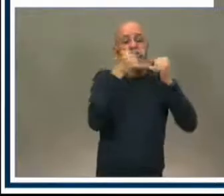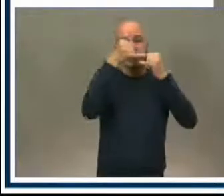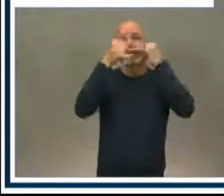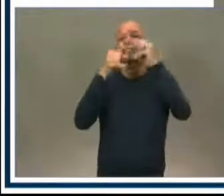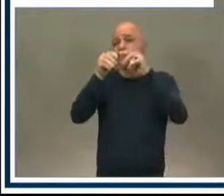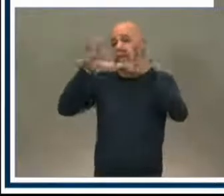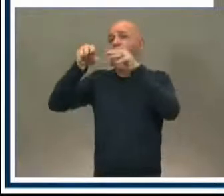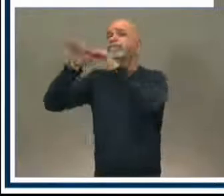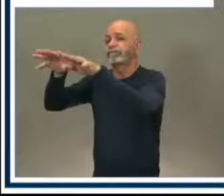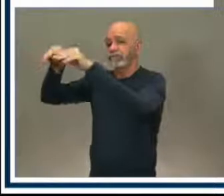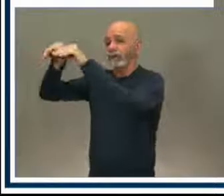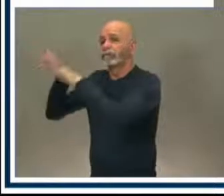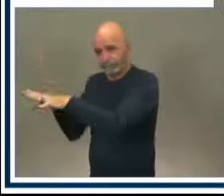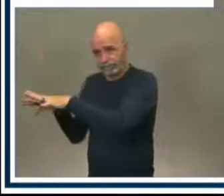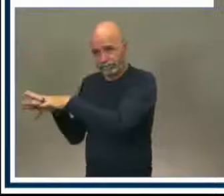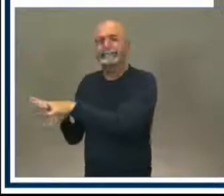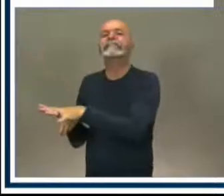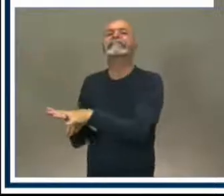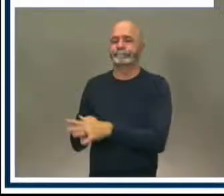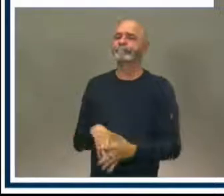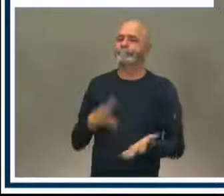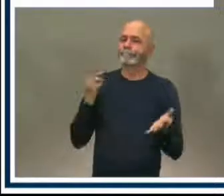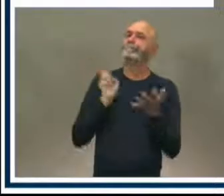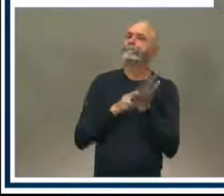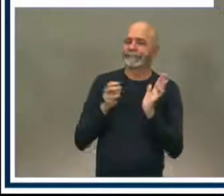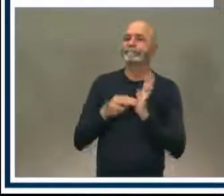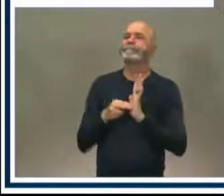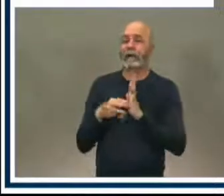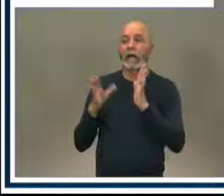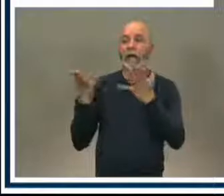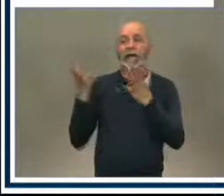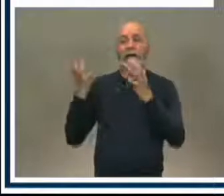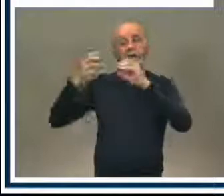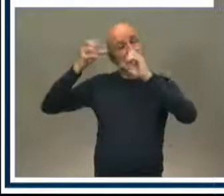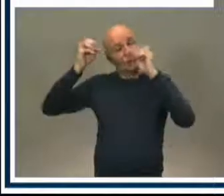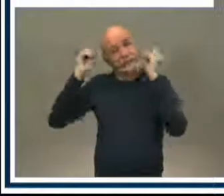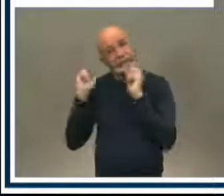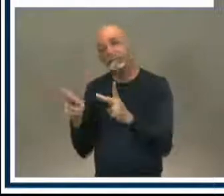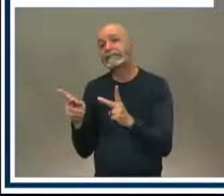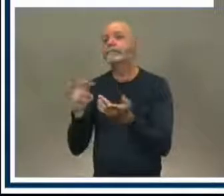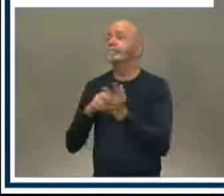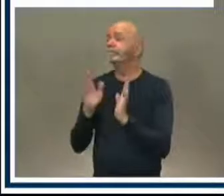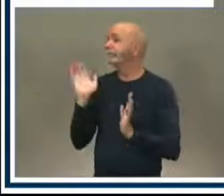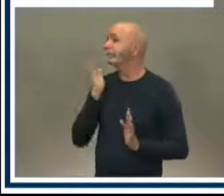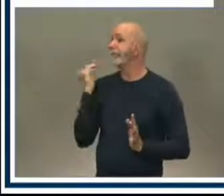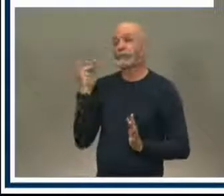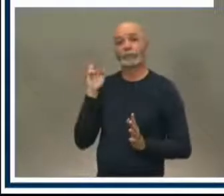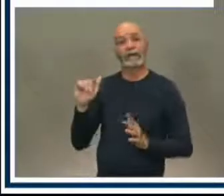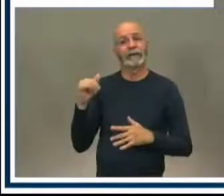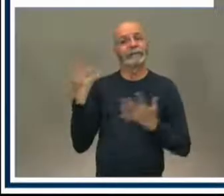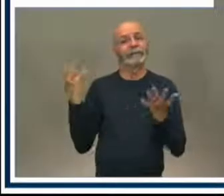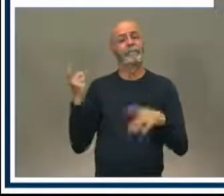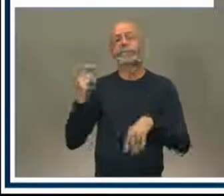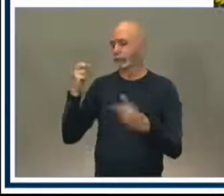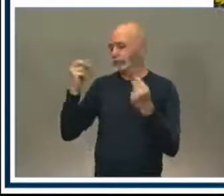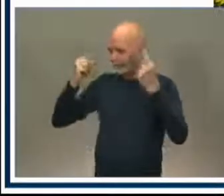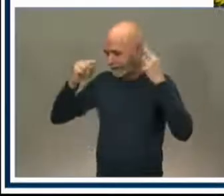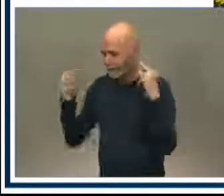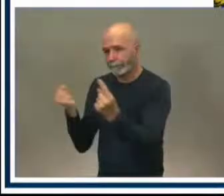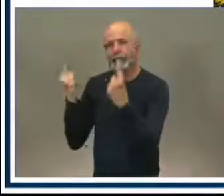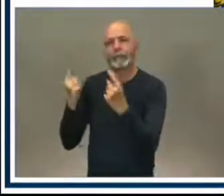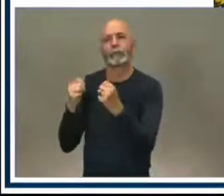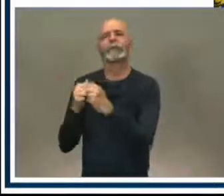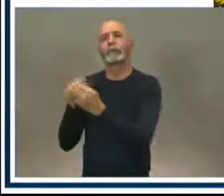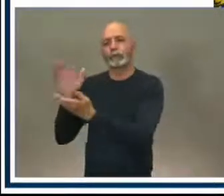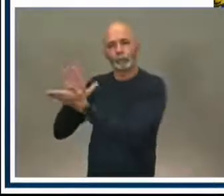look at, that we would move a school from just having a case to needing enhanced public health measures. Go ahead, Nicole,